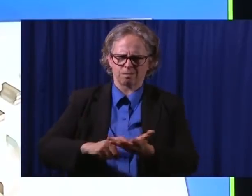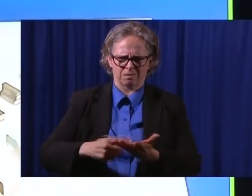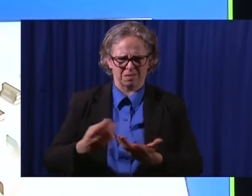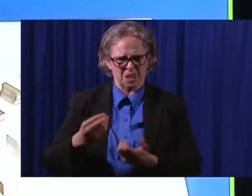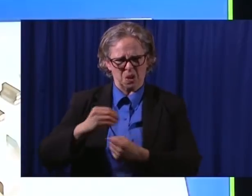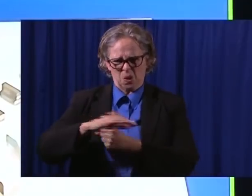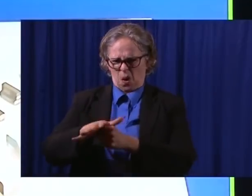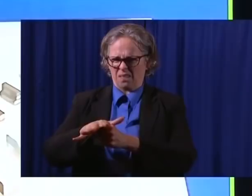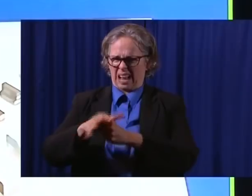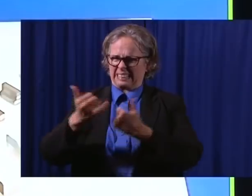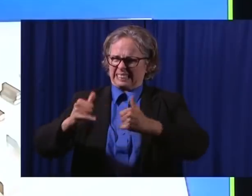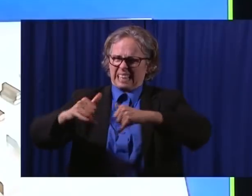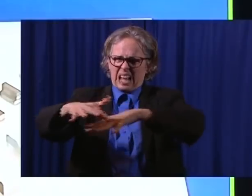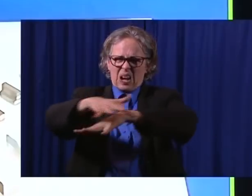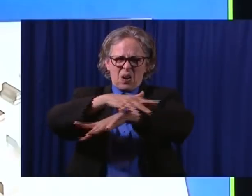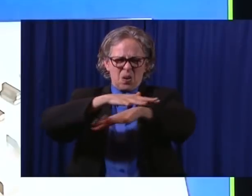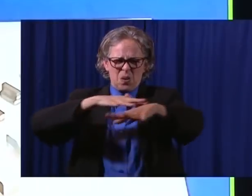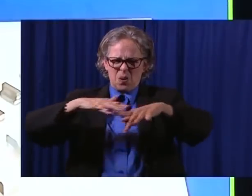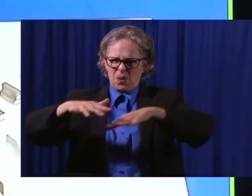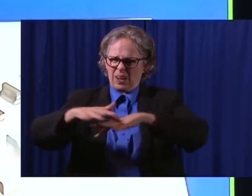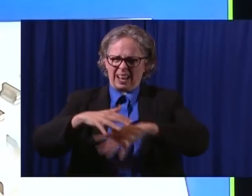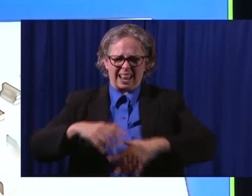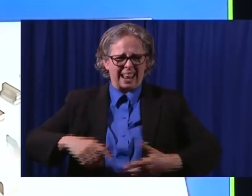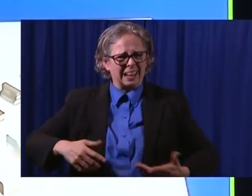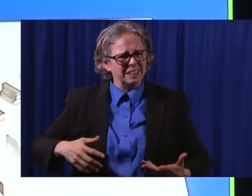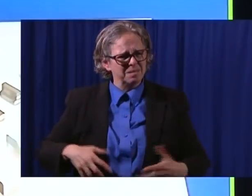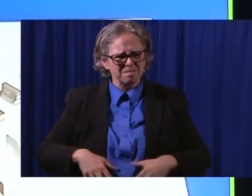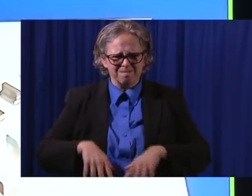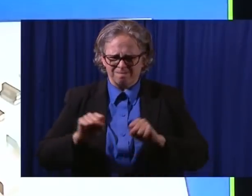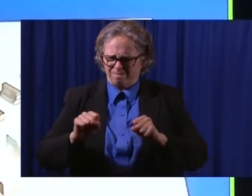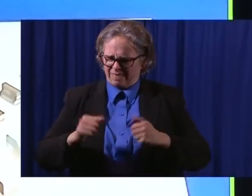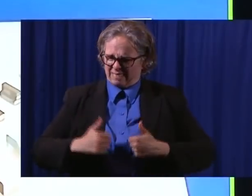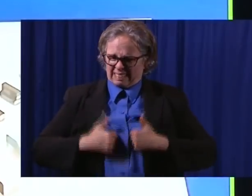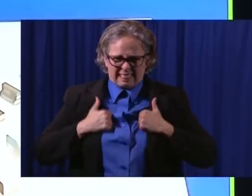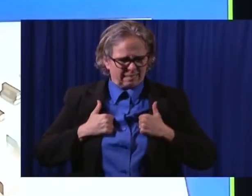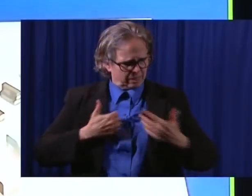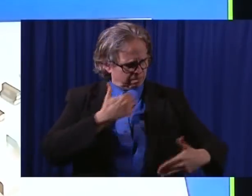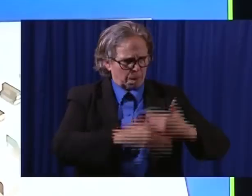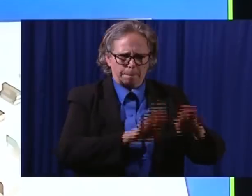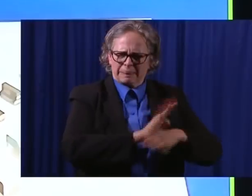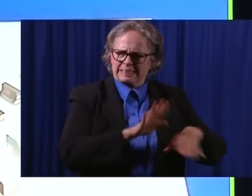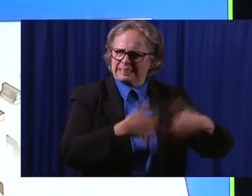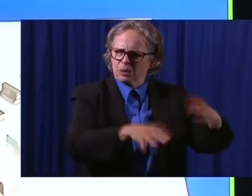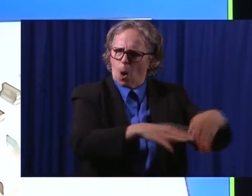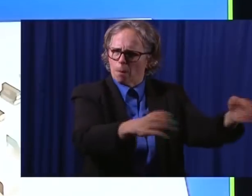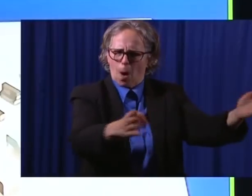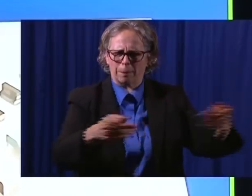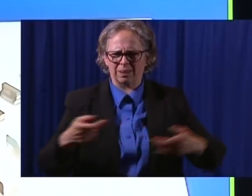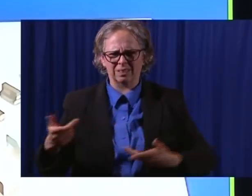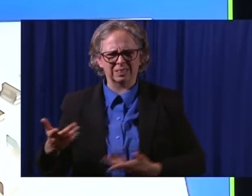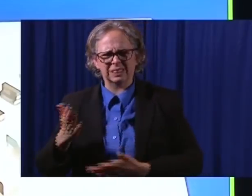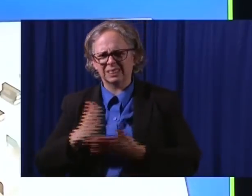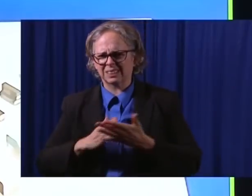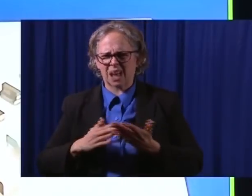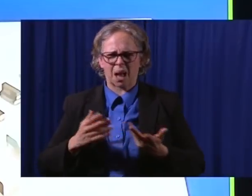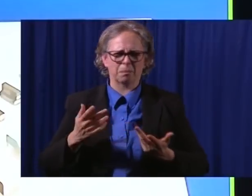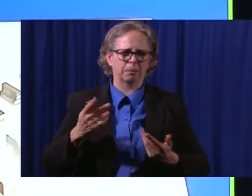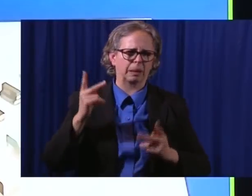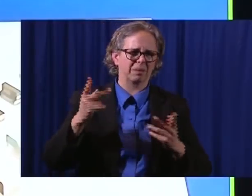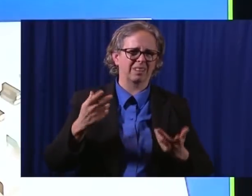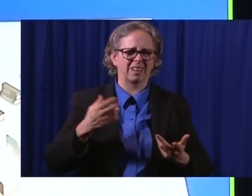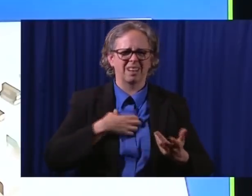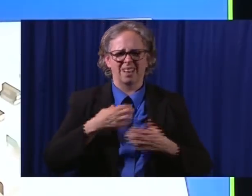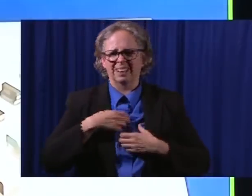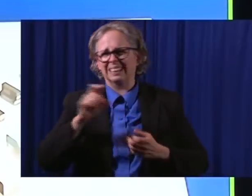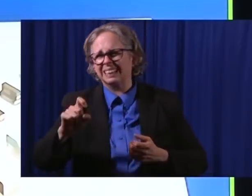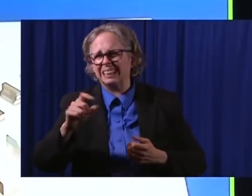And we're all hearing it a lot, but it is about wearing a mask. It is about social distancing and about washing your